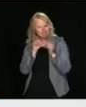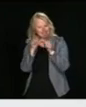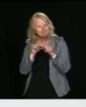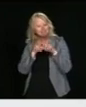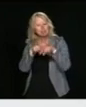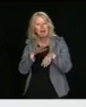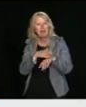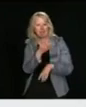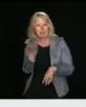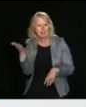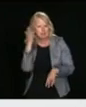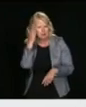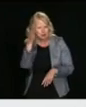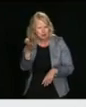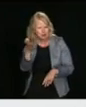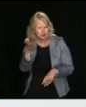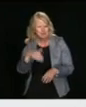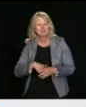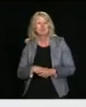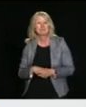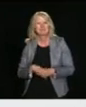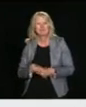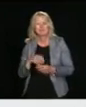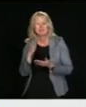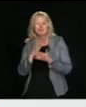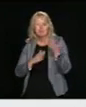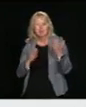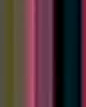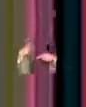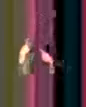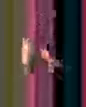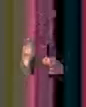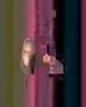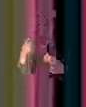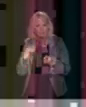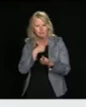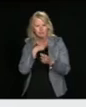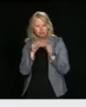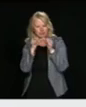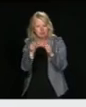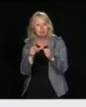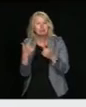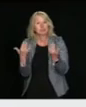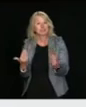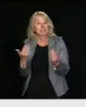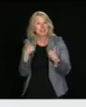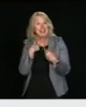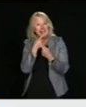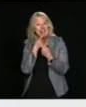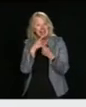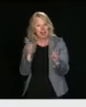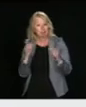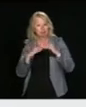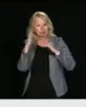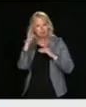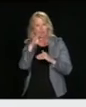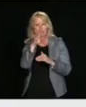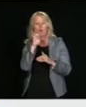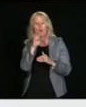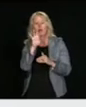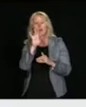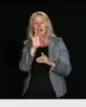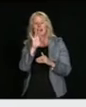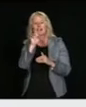as a part of our continued effort in this endeavor, today I announced more than $492 million in